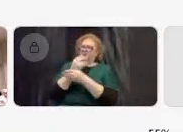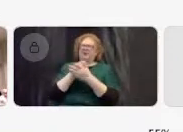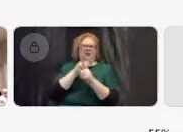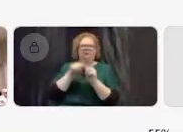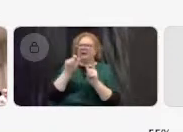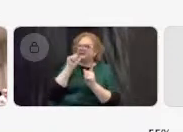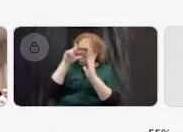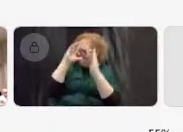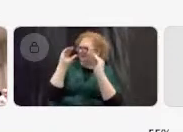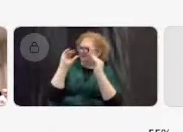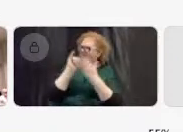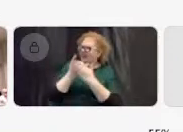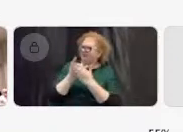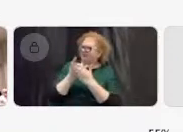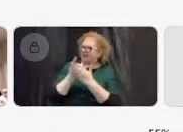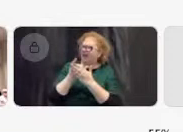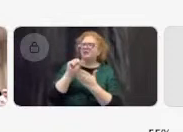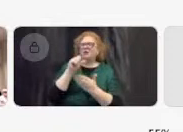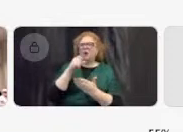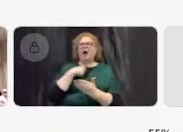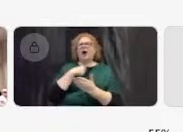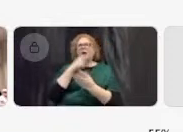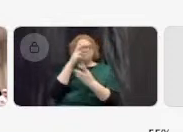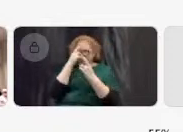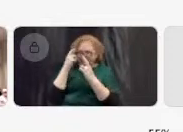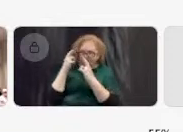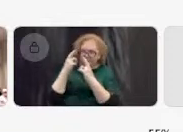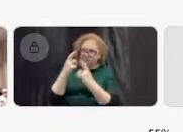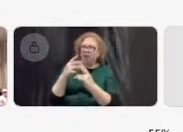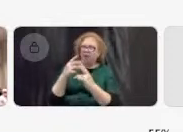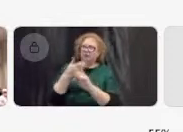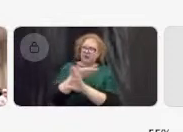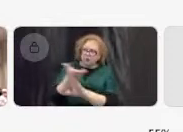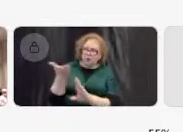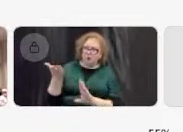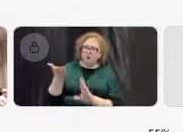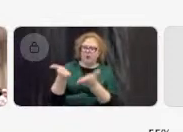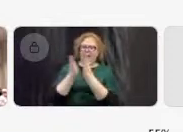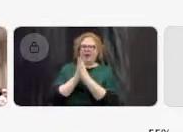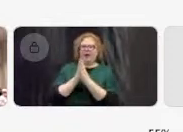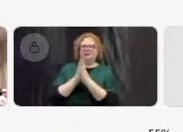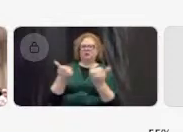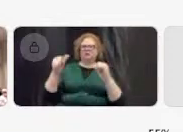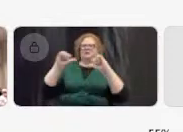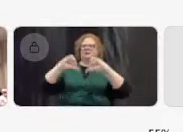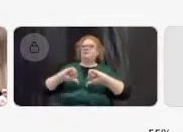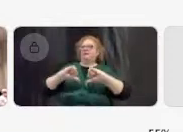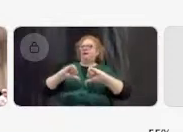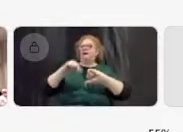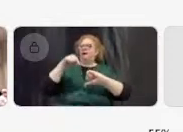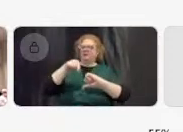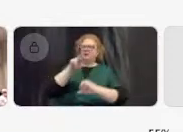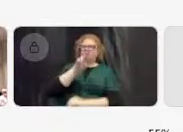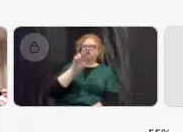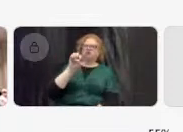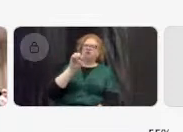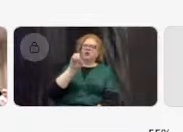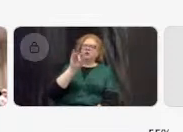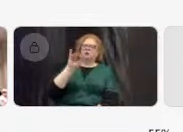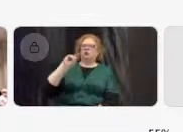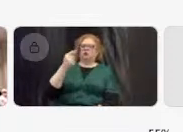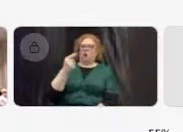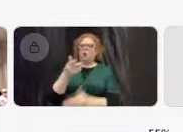So I would respectfully request that you do deny this rezoning petition strictly because